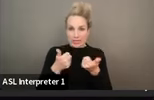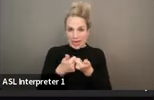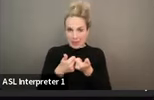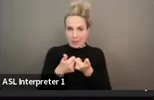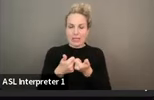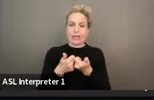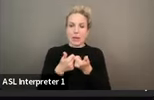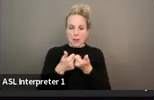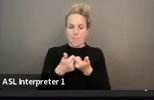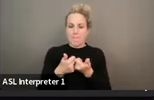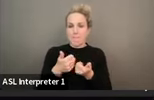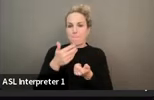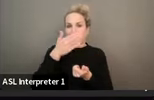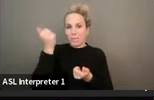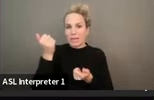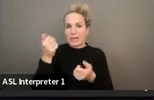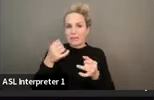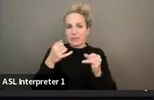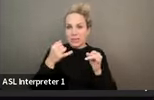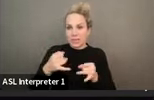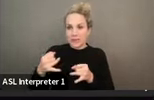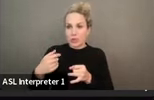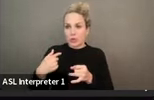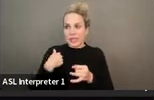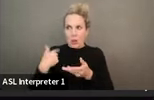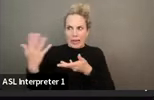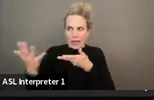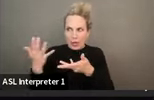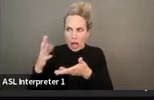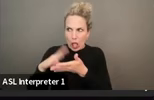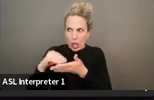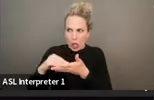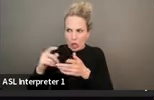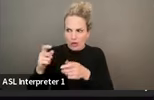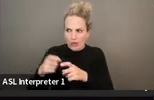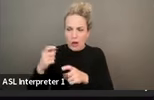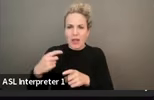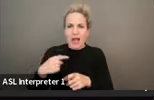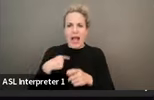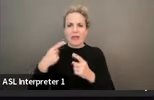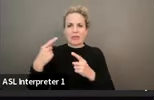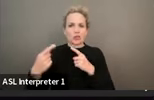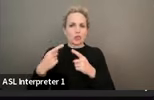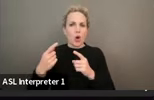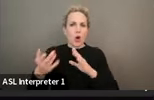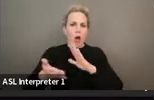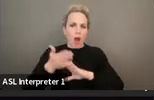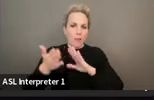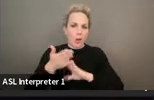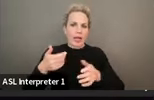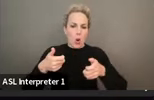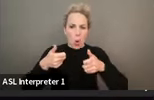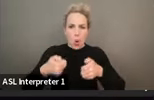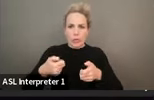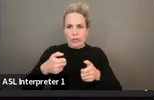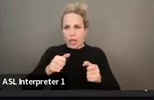is because individuals that we encounter, at least, have difficulty operating, holding,